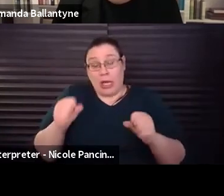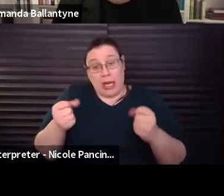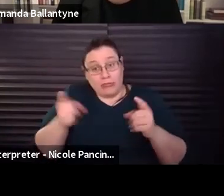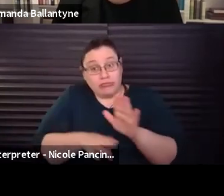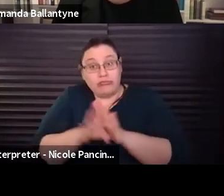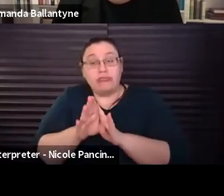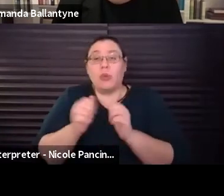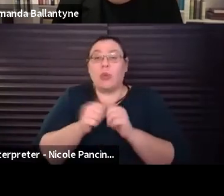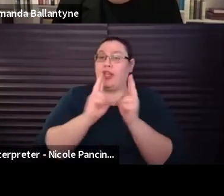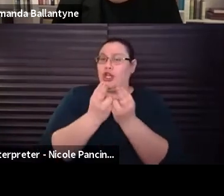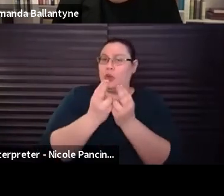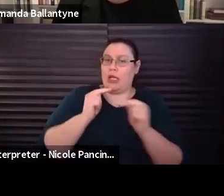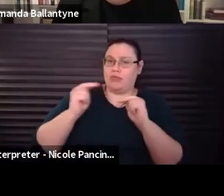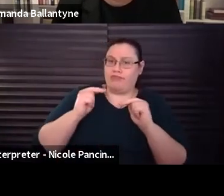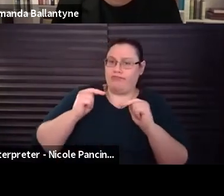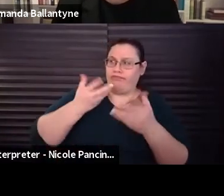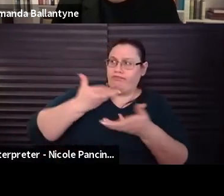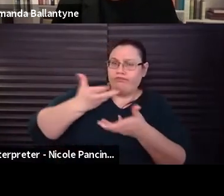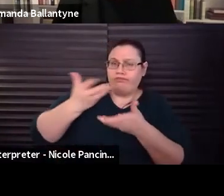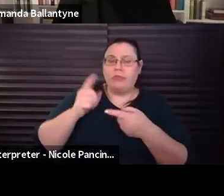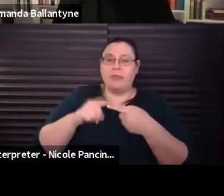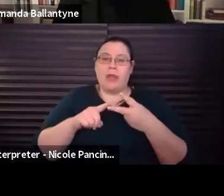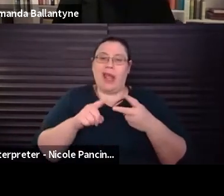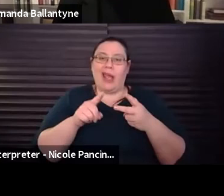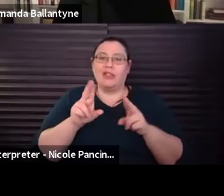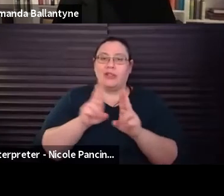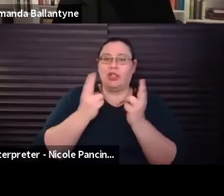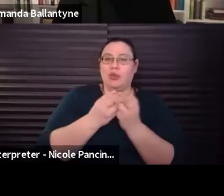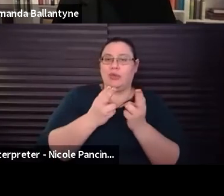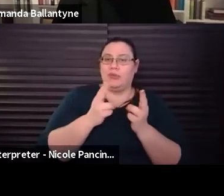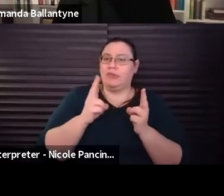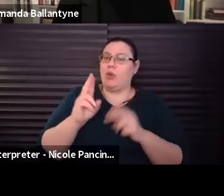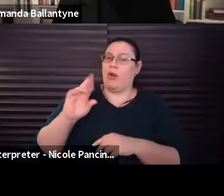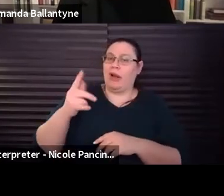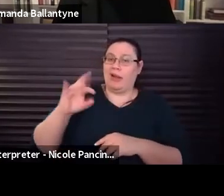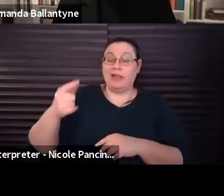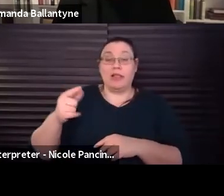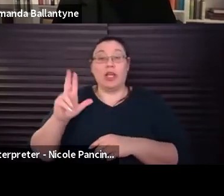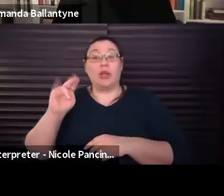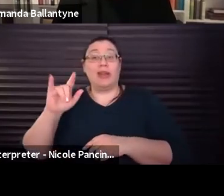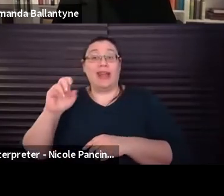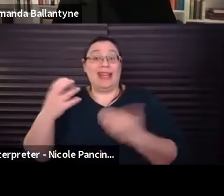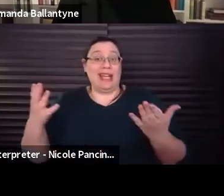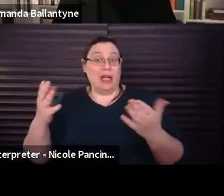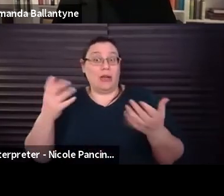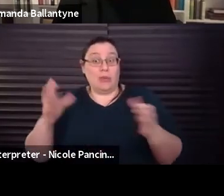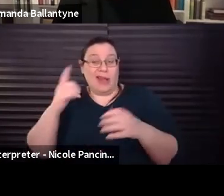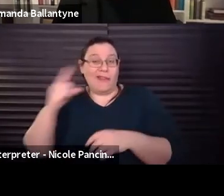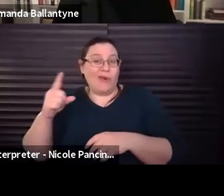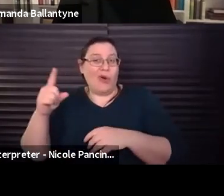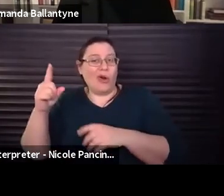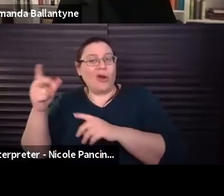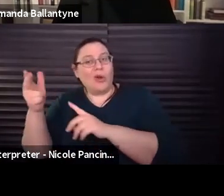union negotiations and in worker organizing. What Unite Here has been able to do for hotel workers, what the NFL Players Association has been able